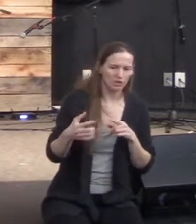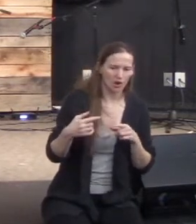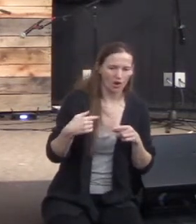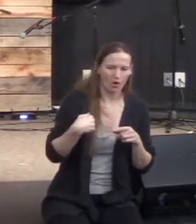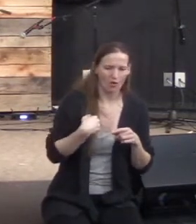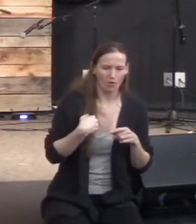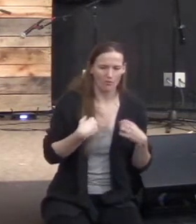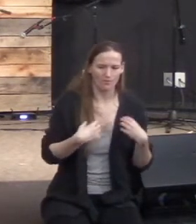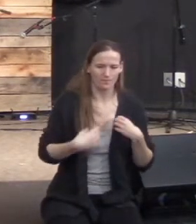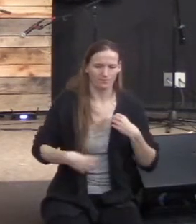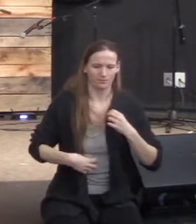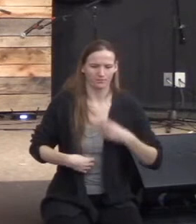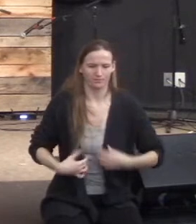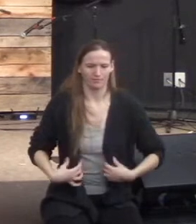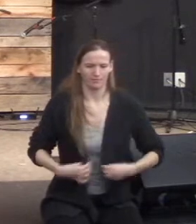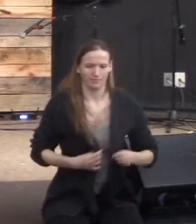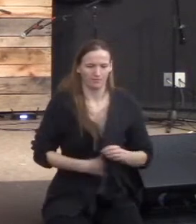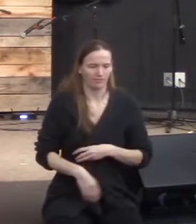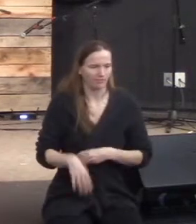you bless me.